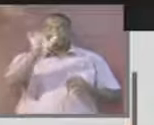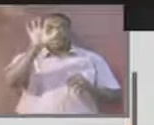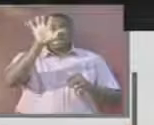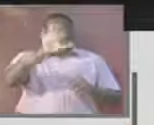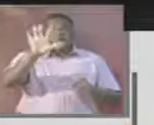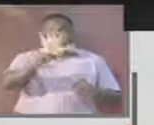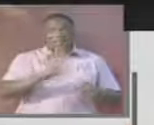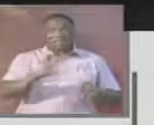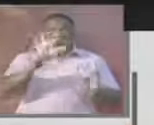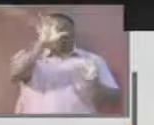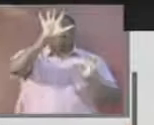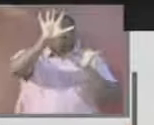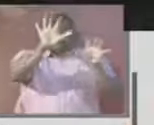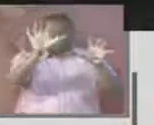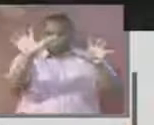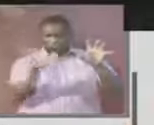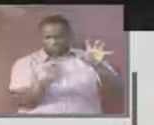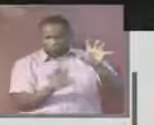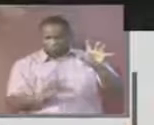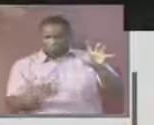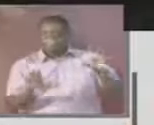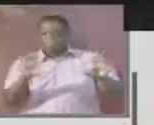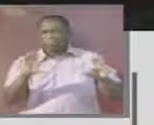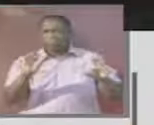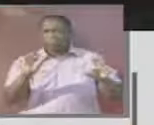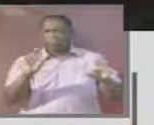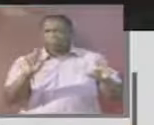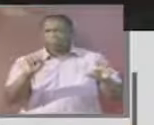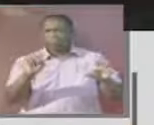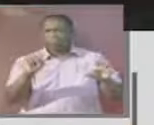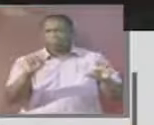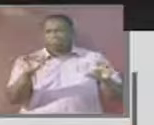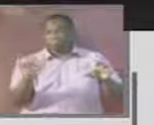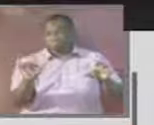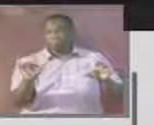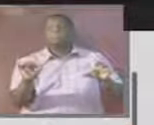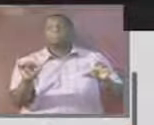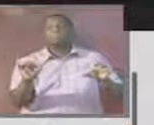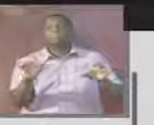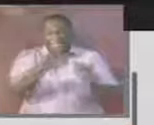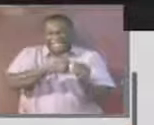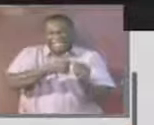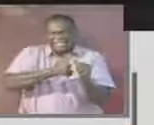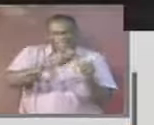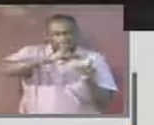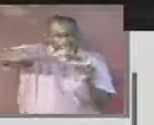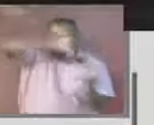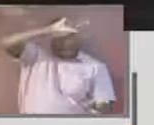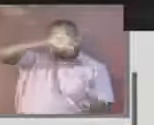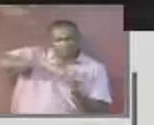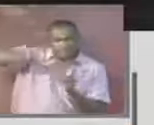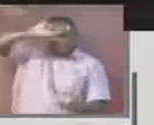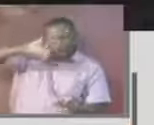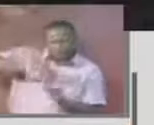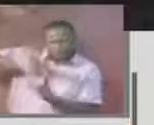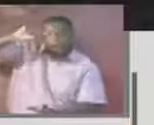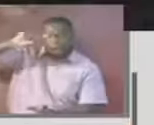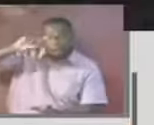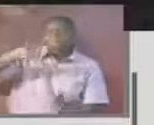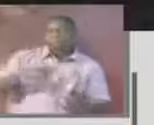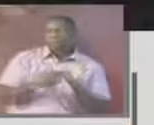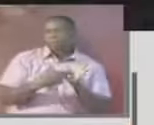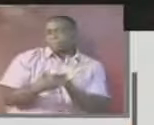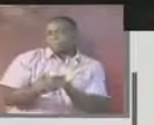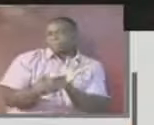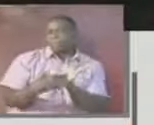epidemiologic week to the next. So each group of bars represents a county. The counties are labeled on the x-axis. The height of the